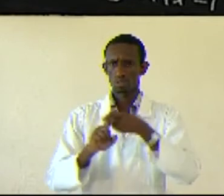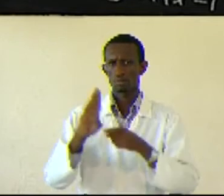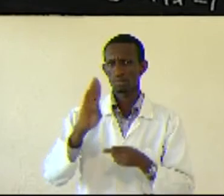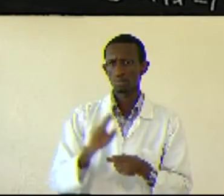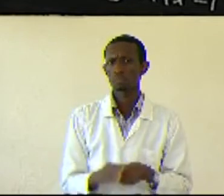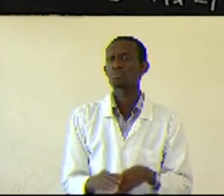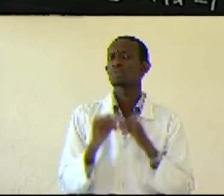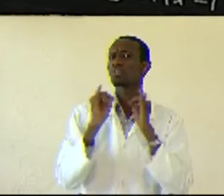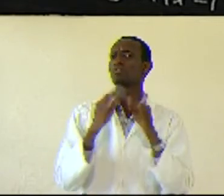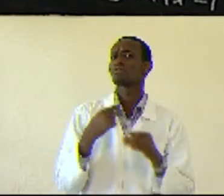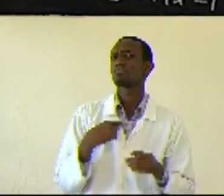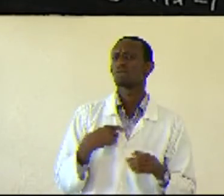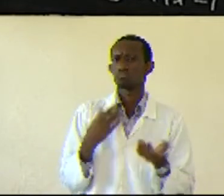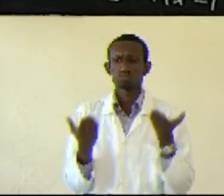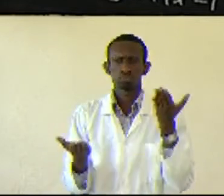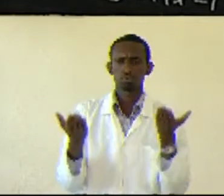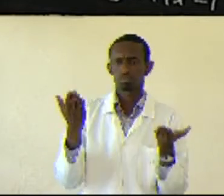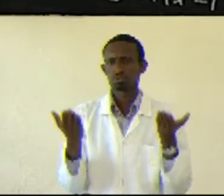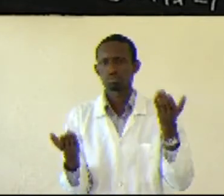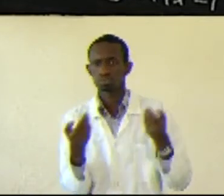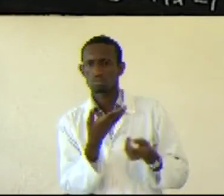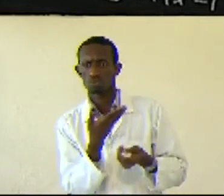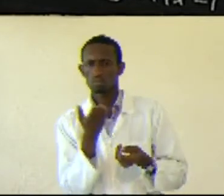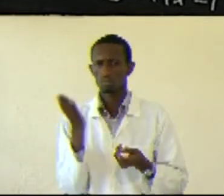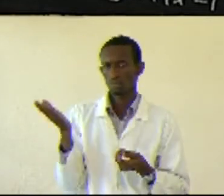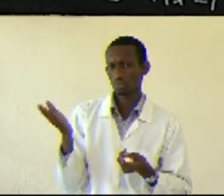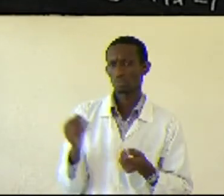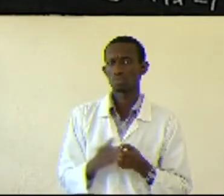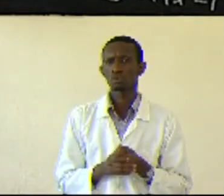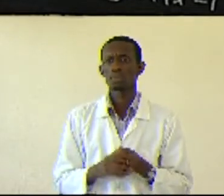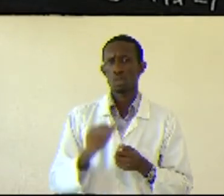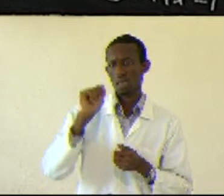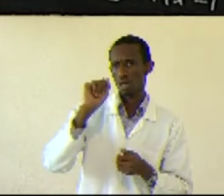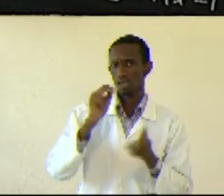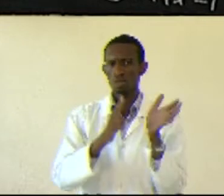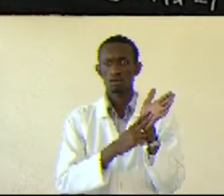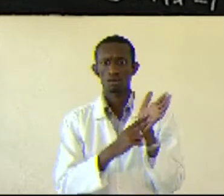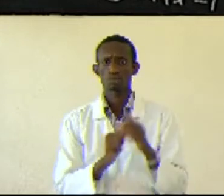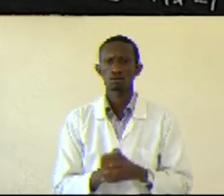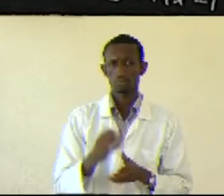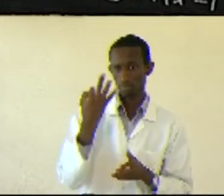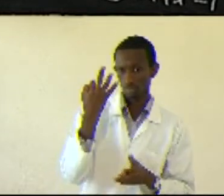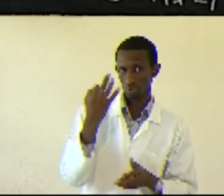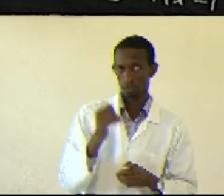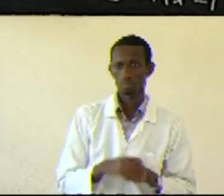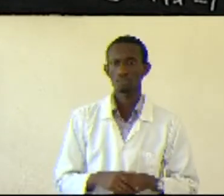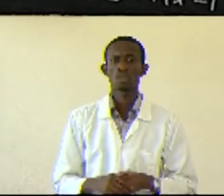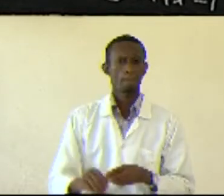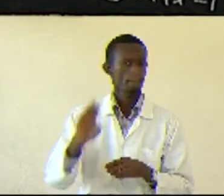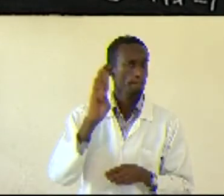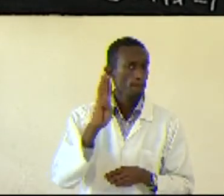I compare this expression to this one, a will be equal to 3 and